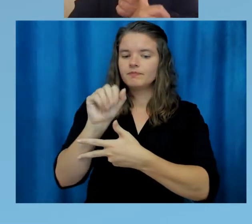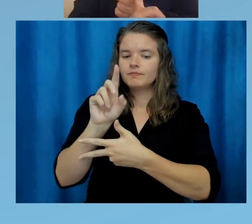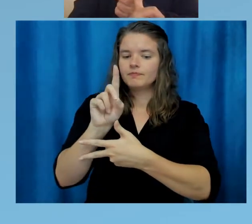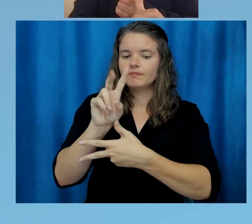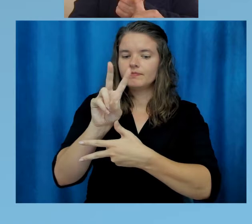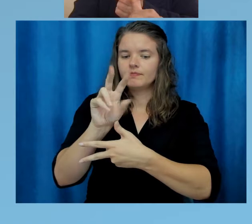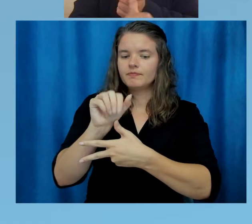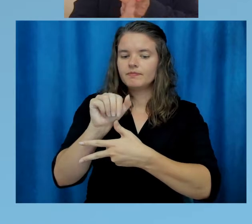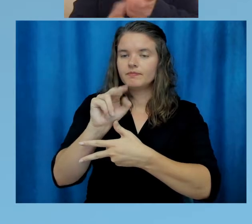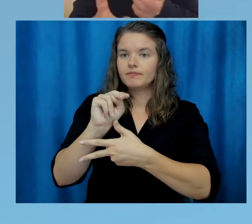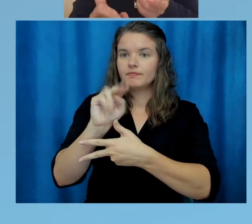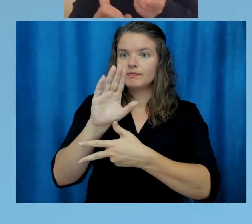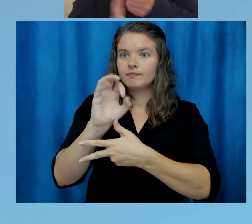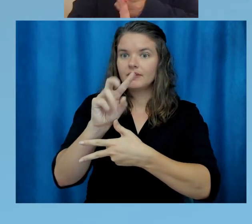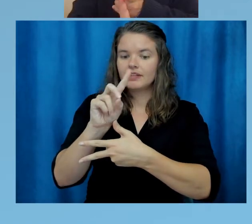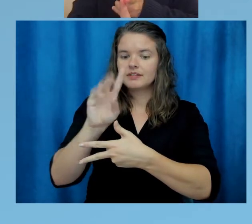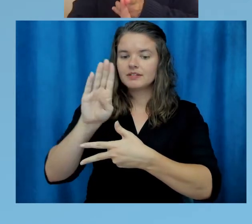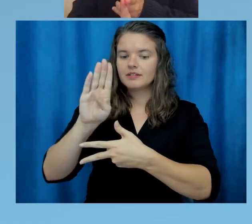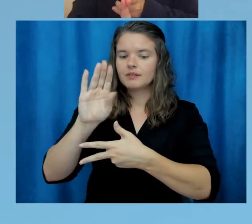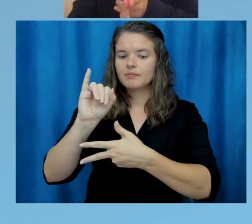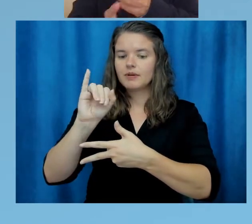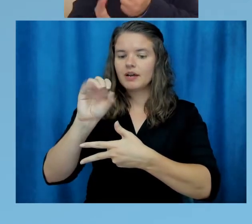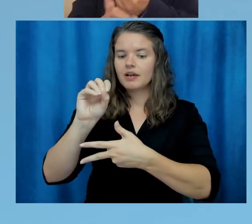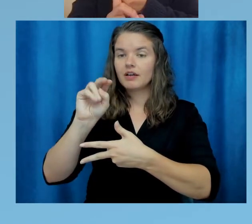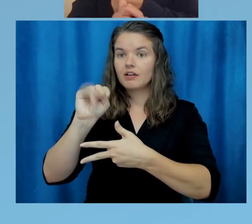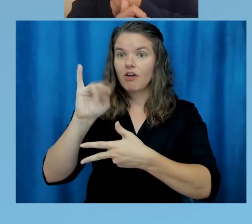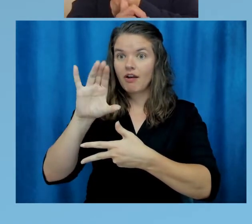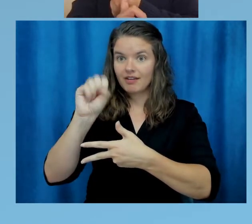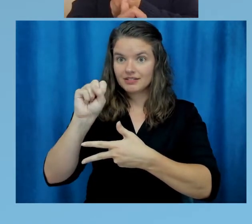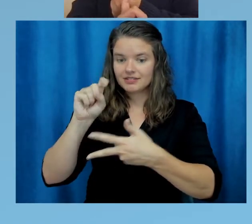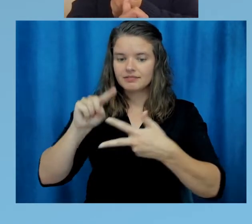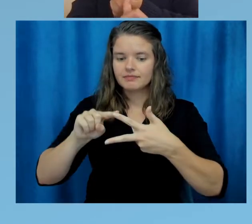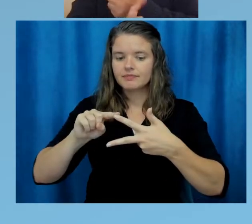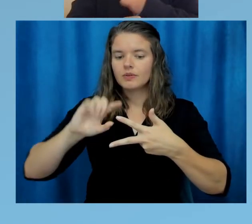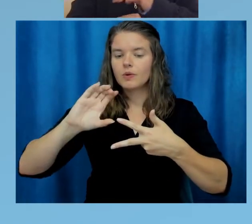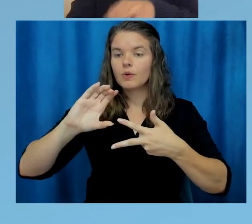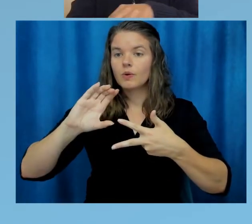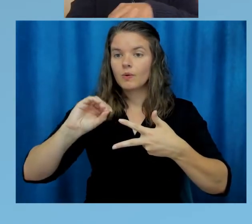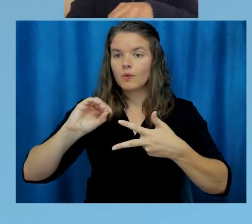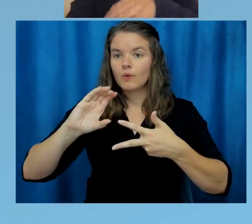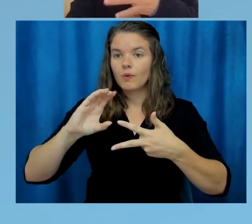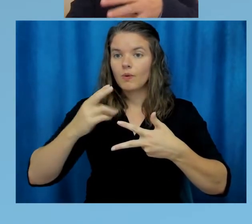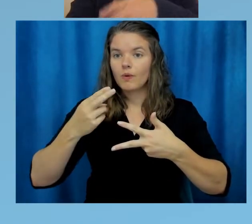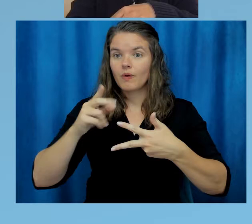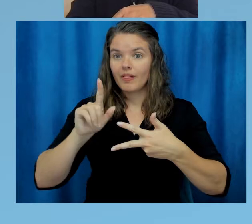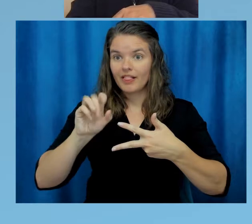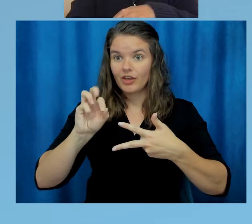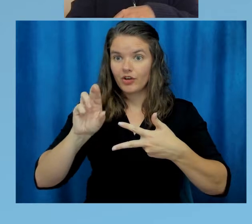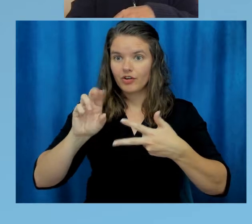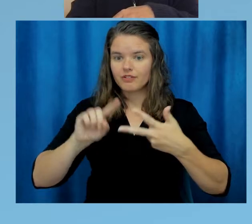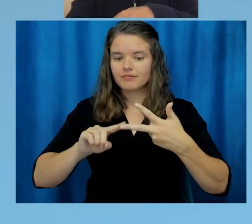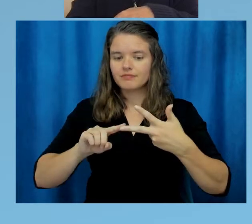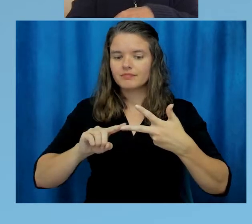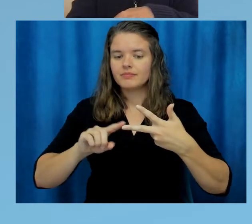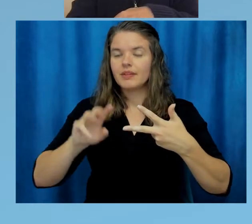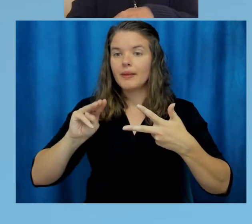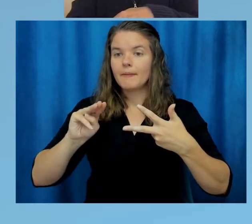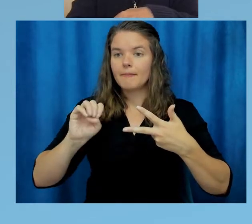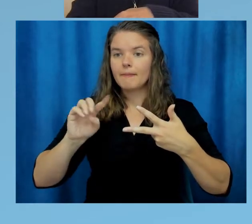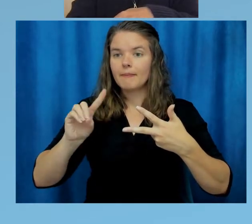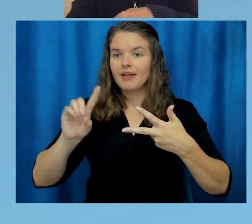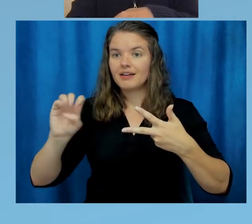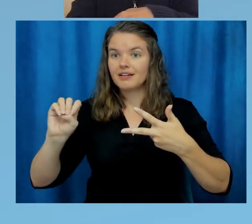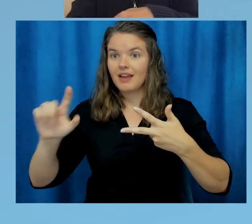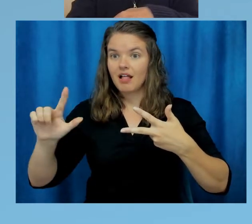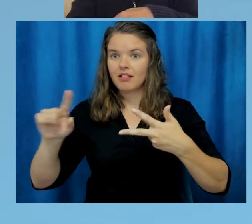Advanced Bionics, there's Cochlear, and Medell. Later on in this video, you may hear